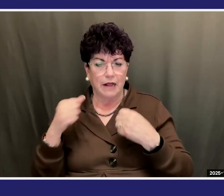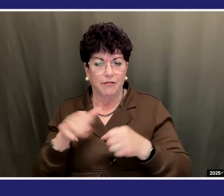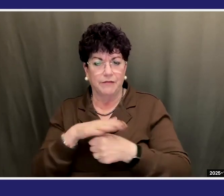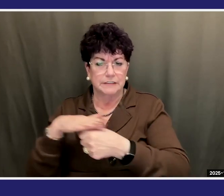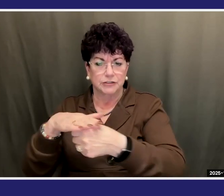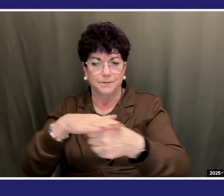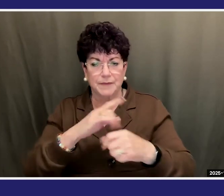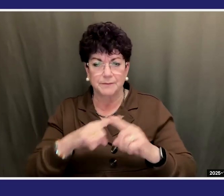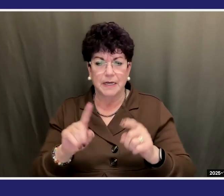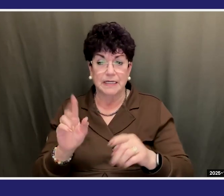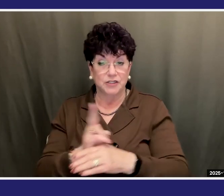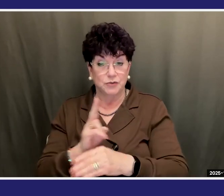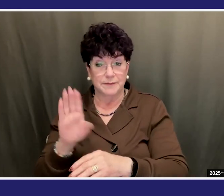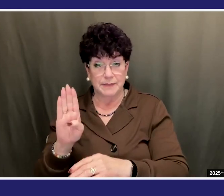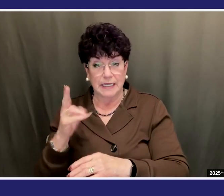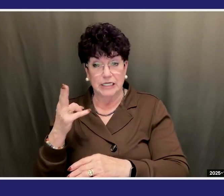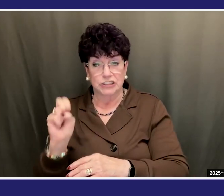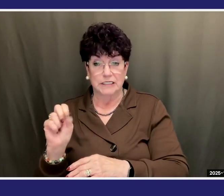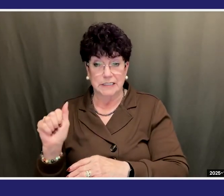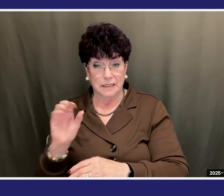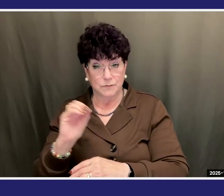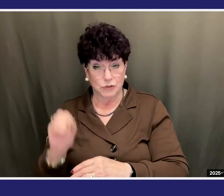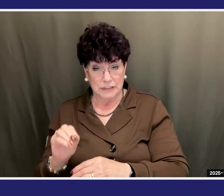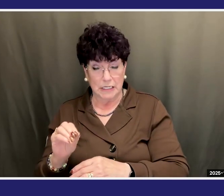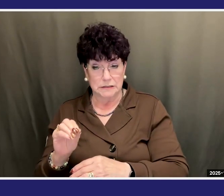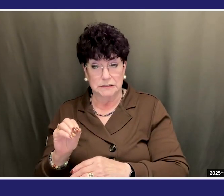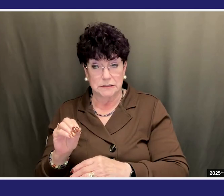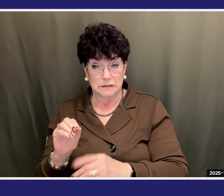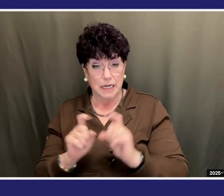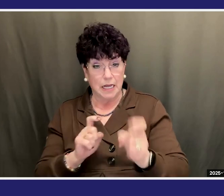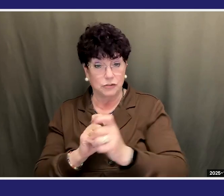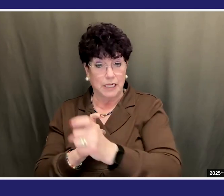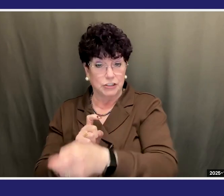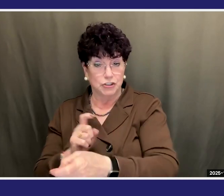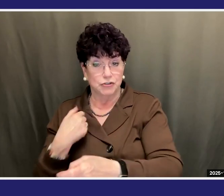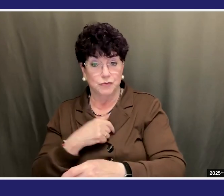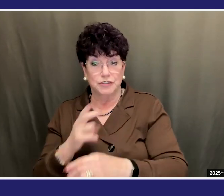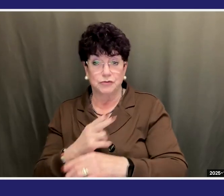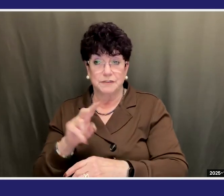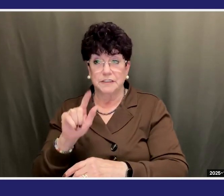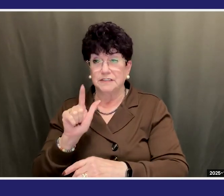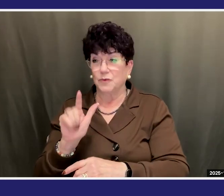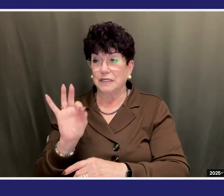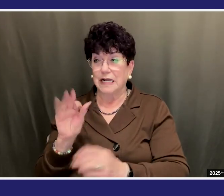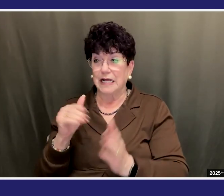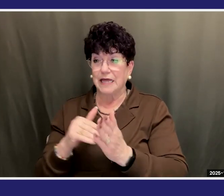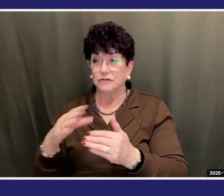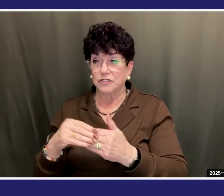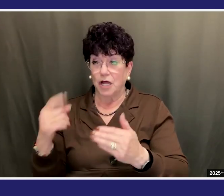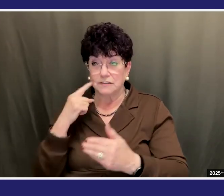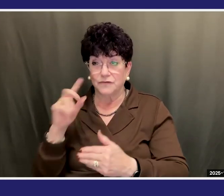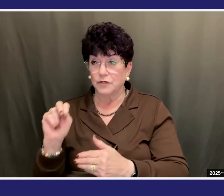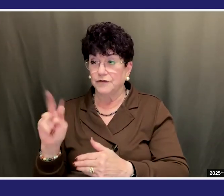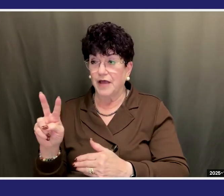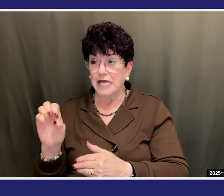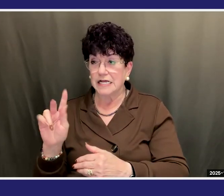the BHSA percentage allocations that we currently use, that would look like something like $29,000 allocated to Nevada County